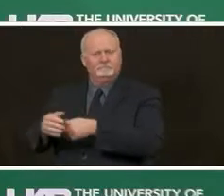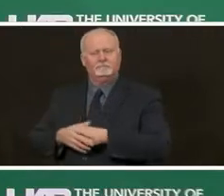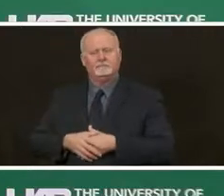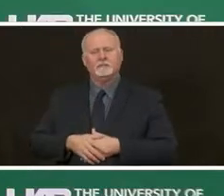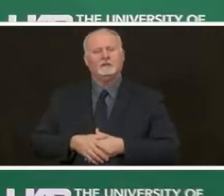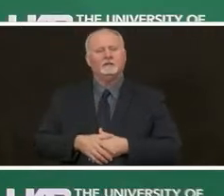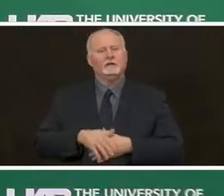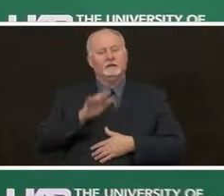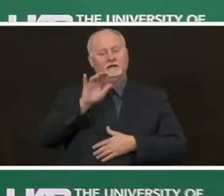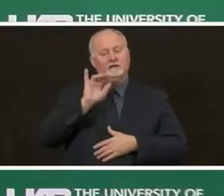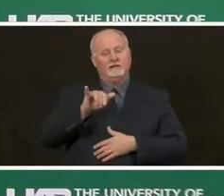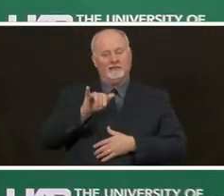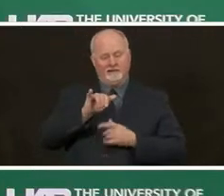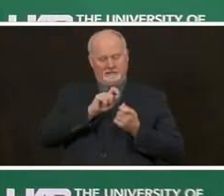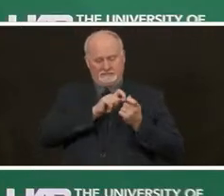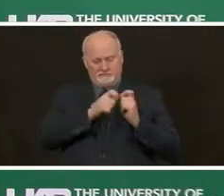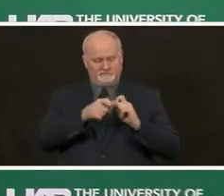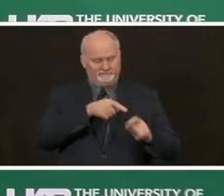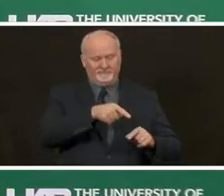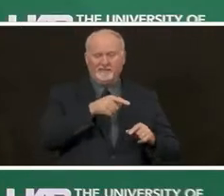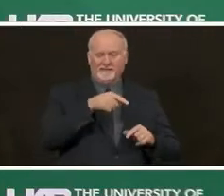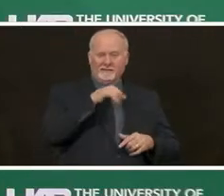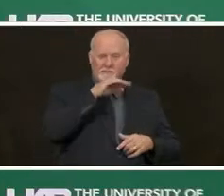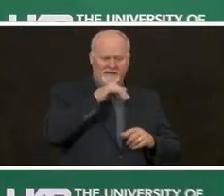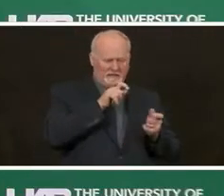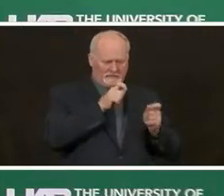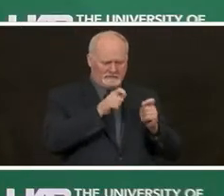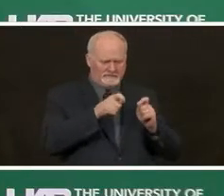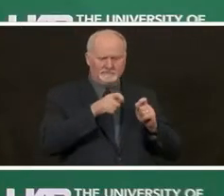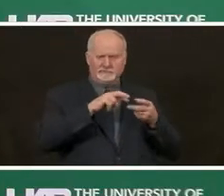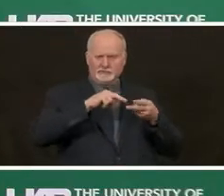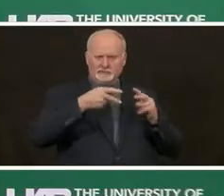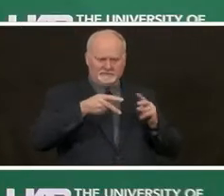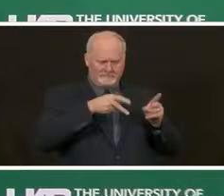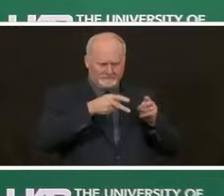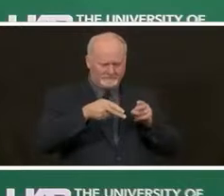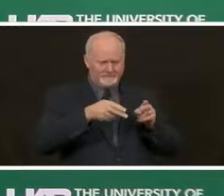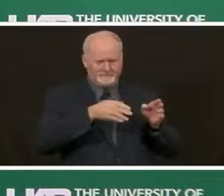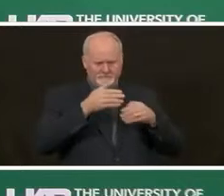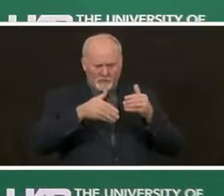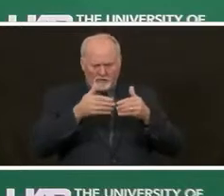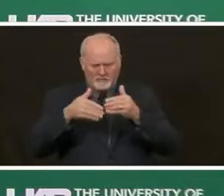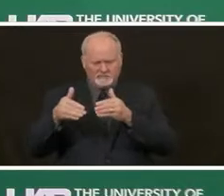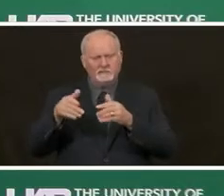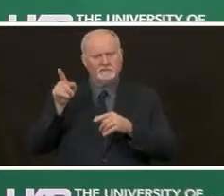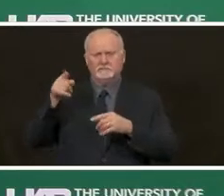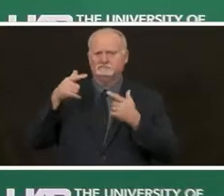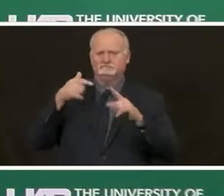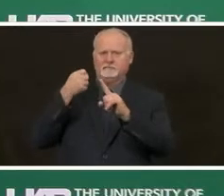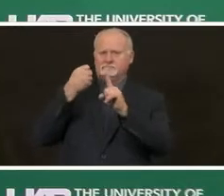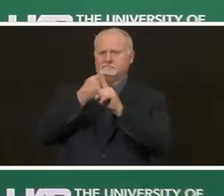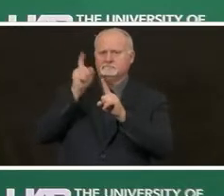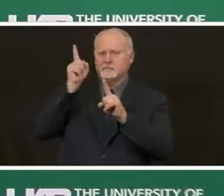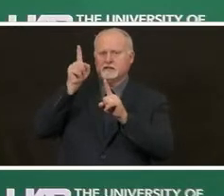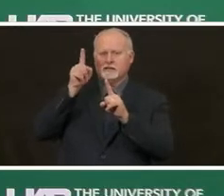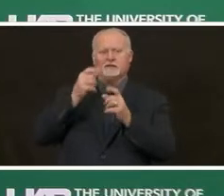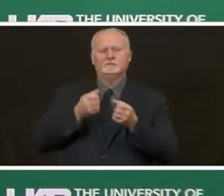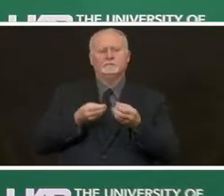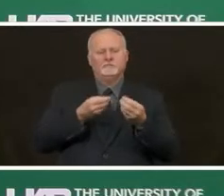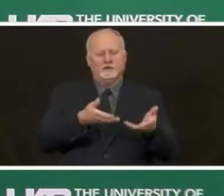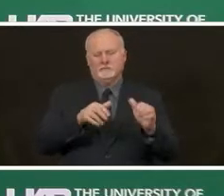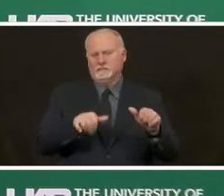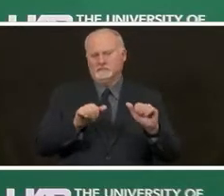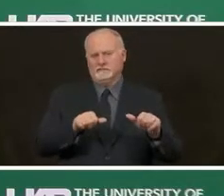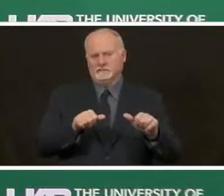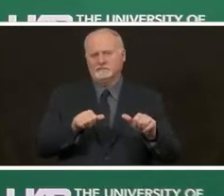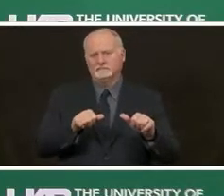evolution of the editing of the pigs and the genes and CRISPR-Cas obviously had a huge impact on creating the opportunity where